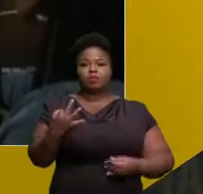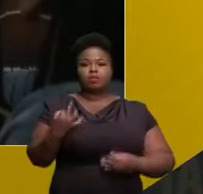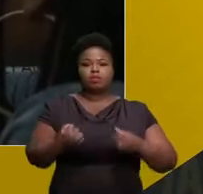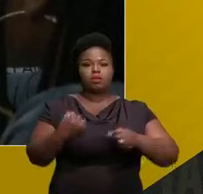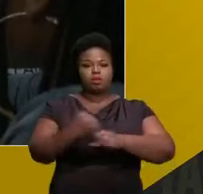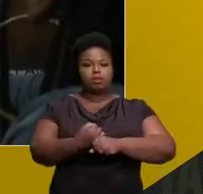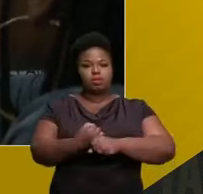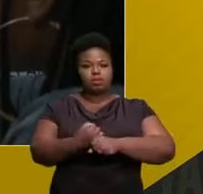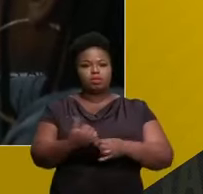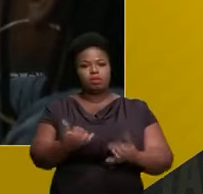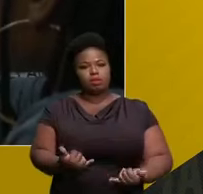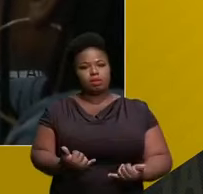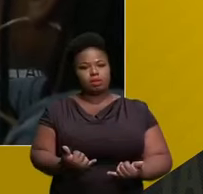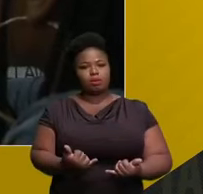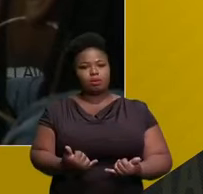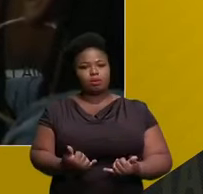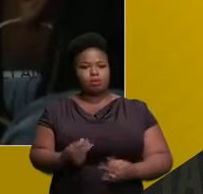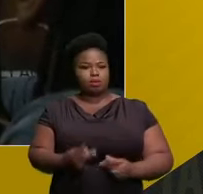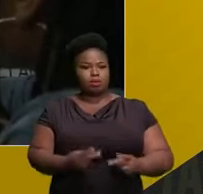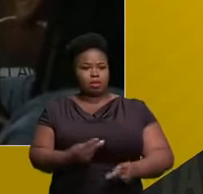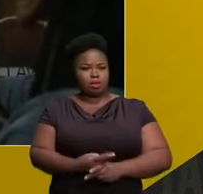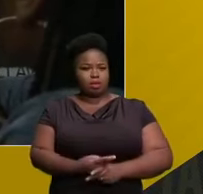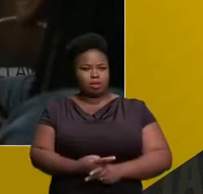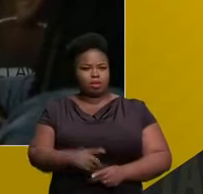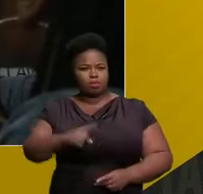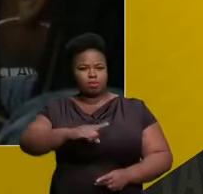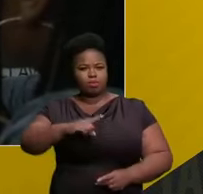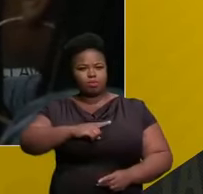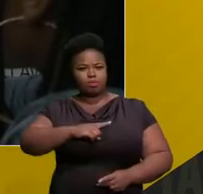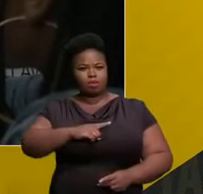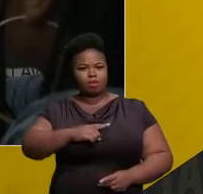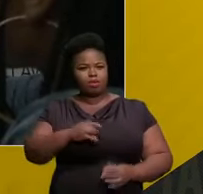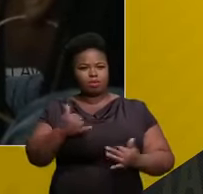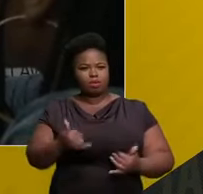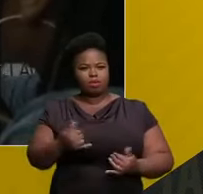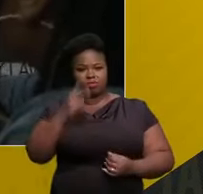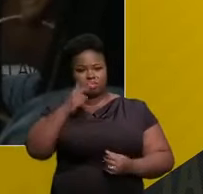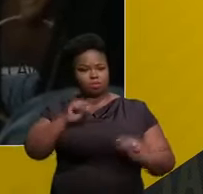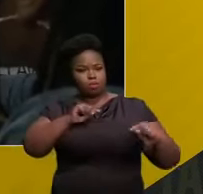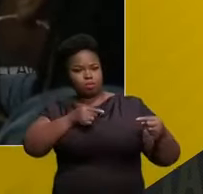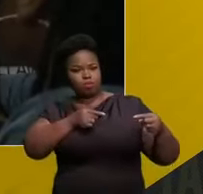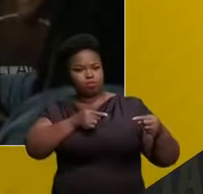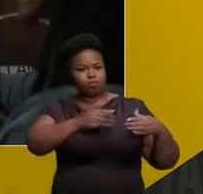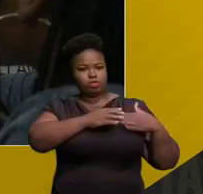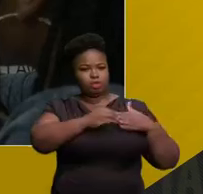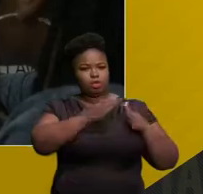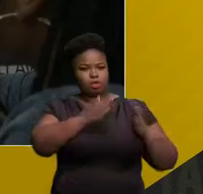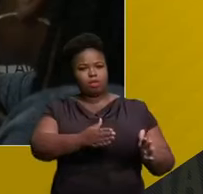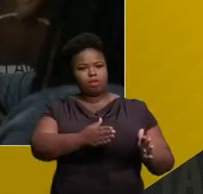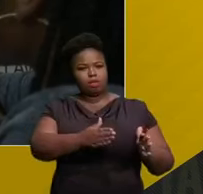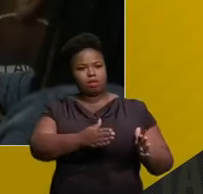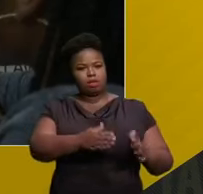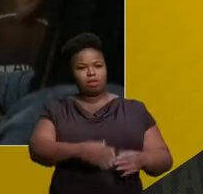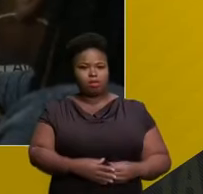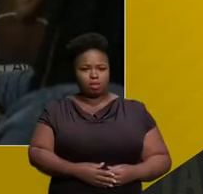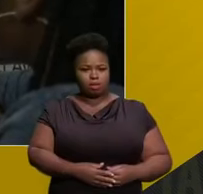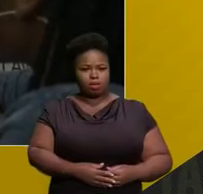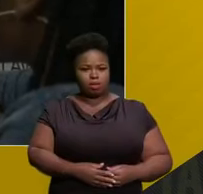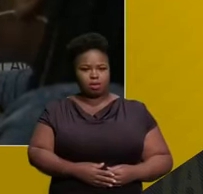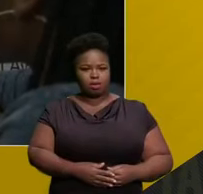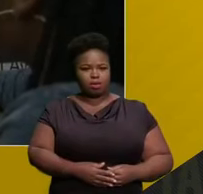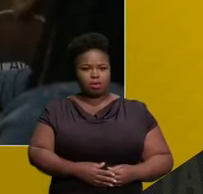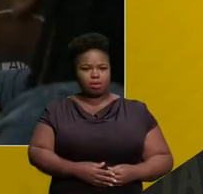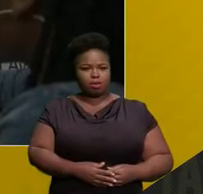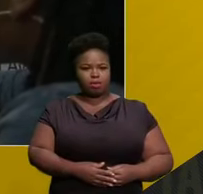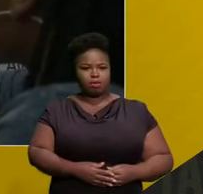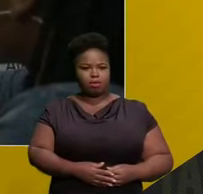So who is the opposition party now? It's like a opposition leader. They all are in charge of jail.